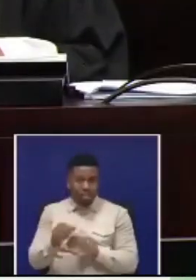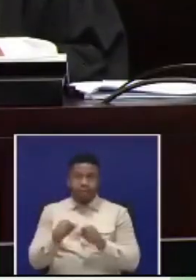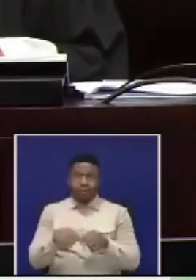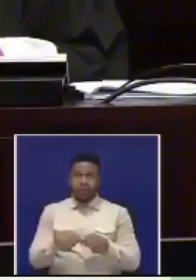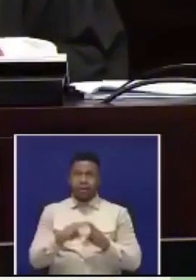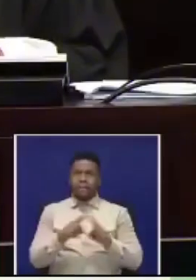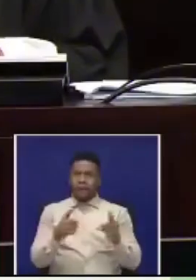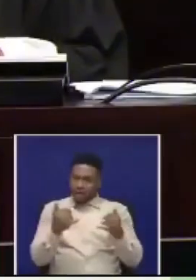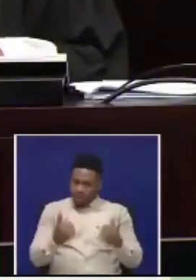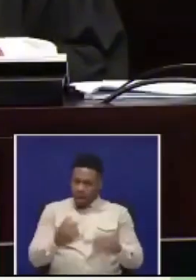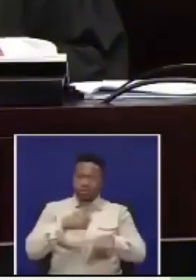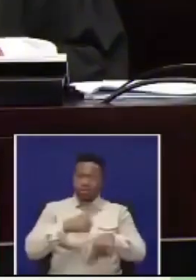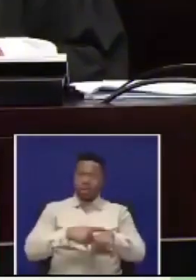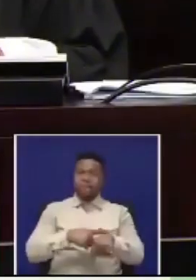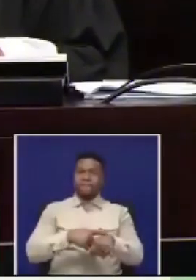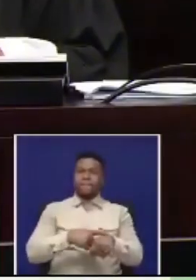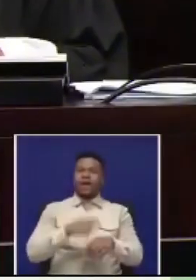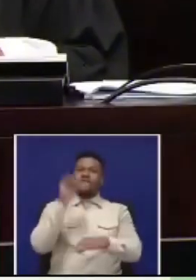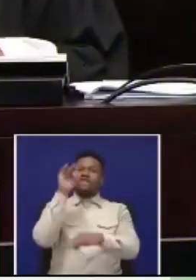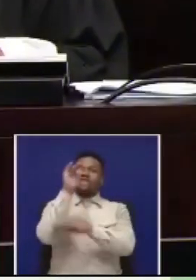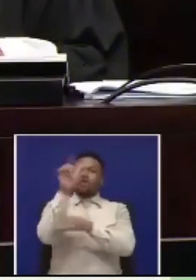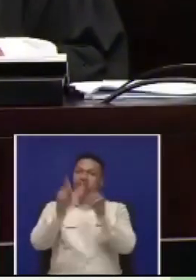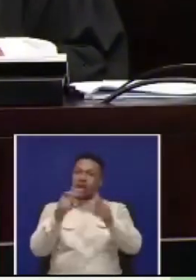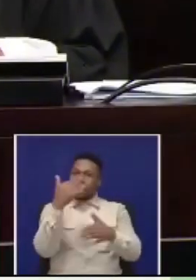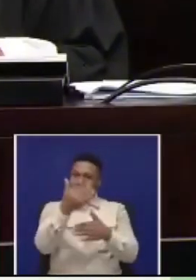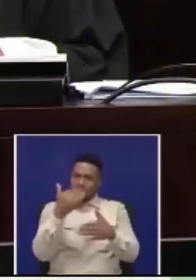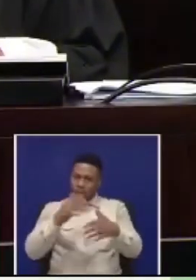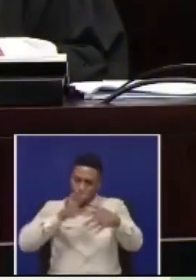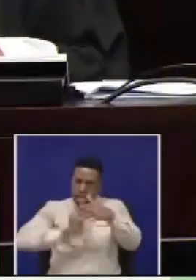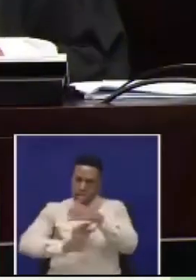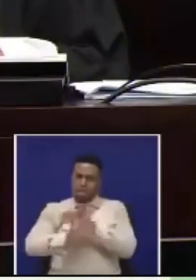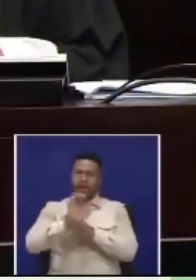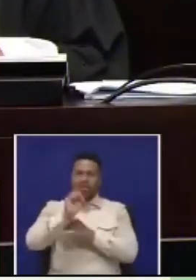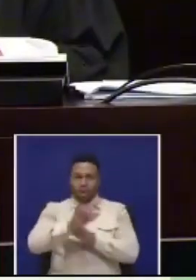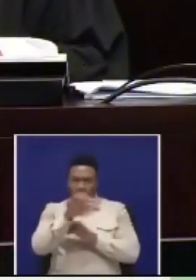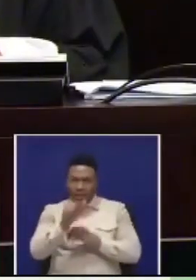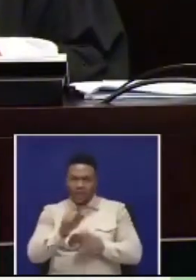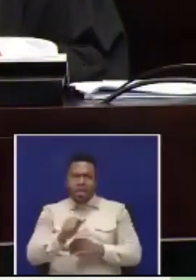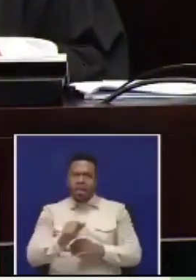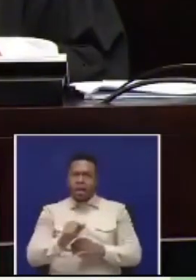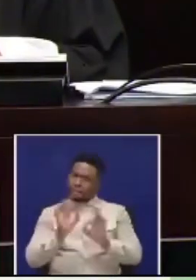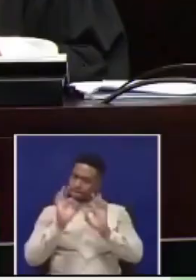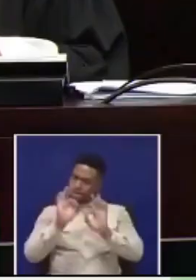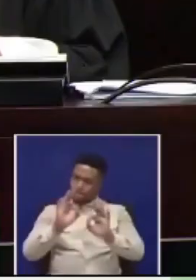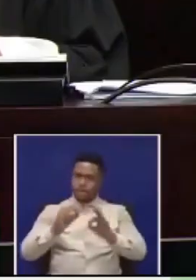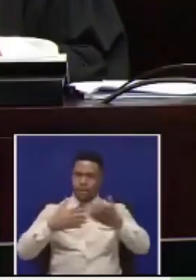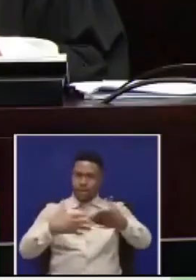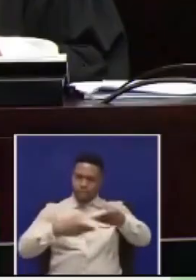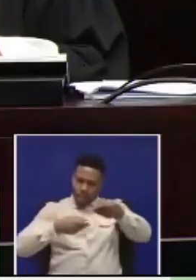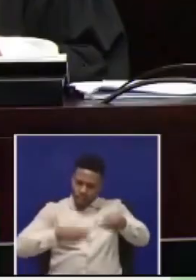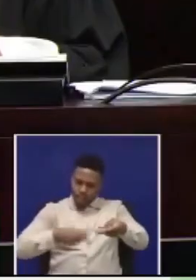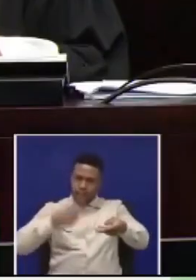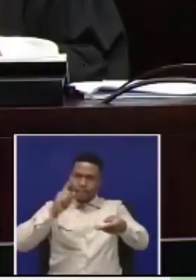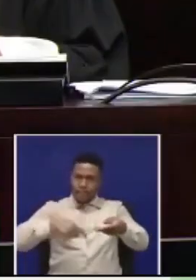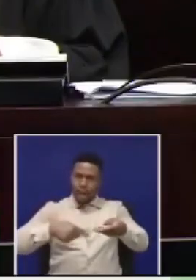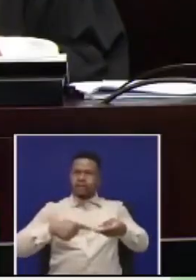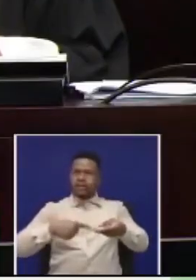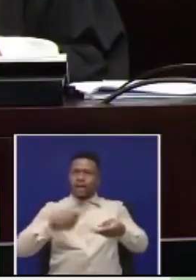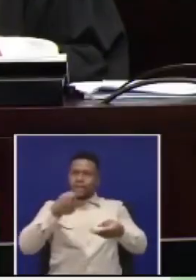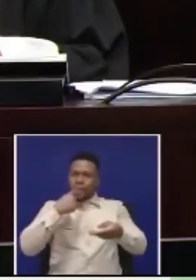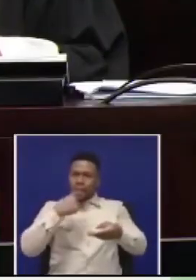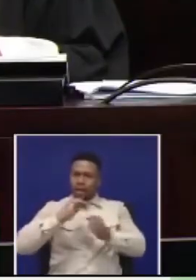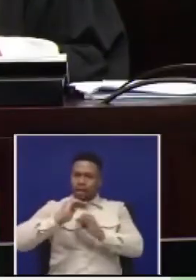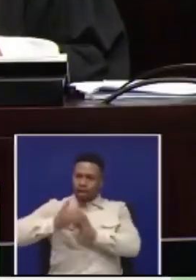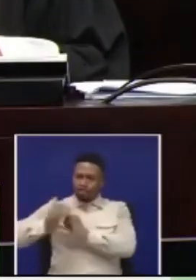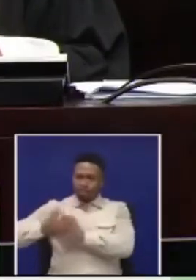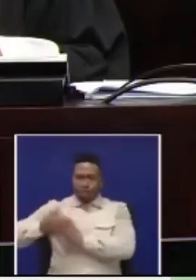proper documentation, including medical insurance, which is the case in other countries. In closing, the IFP will support this bill,